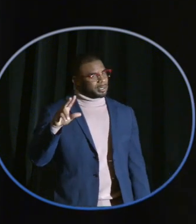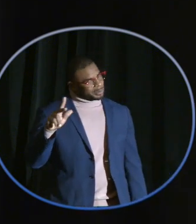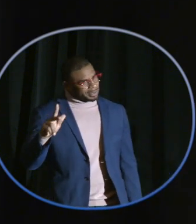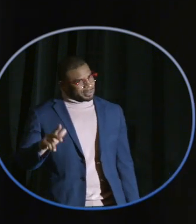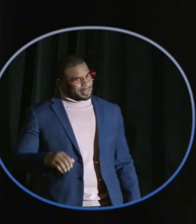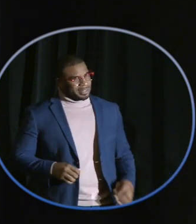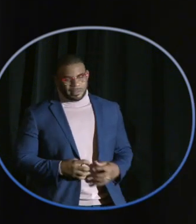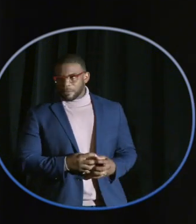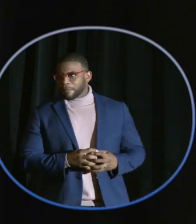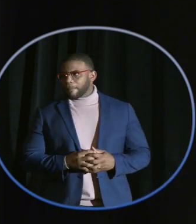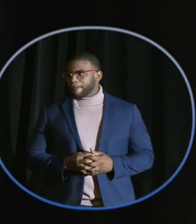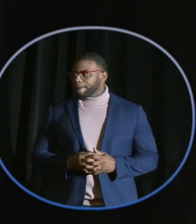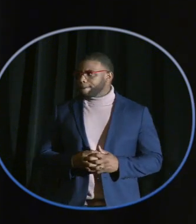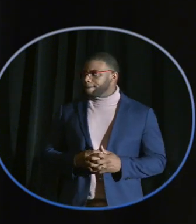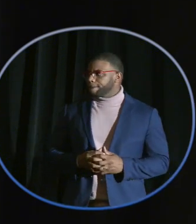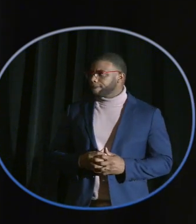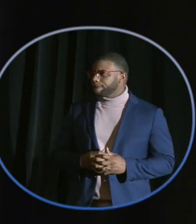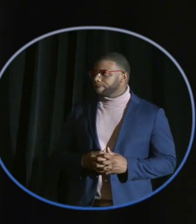2023.